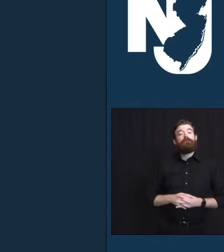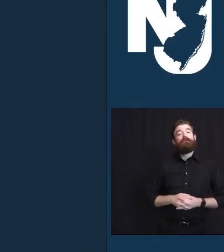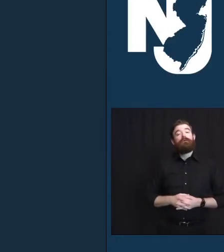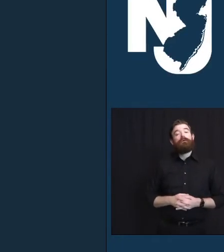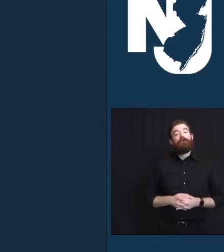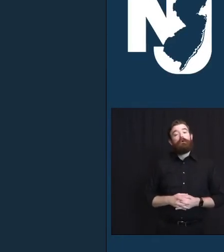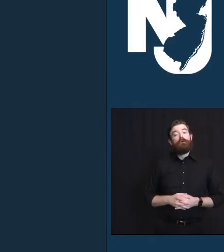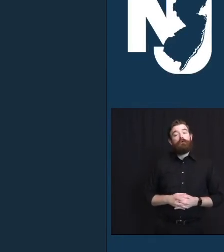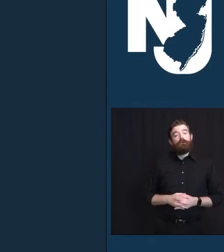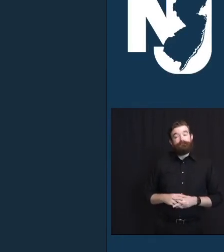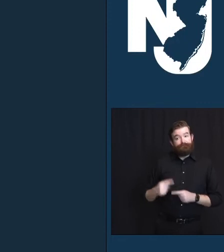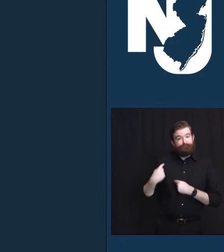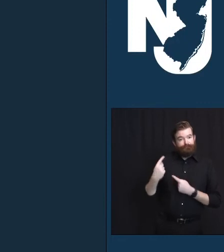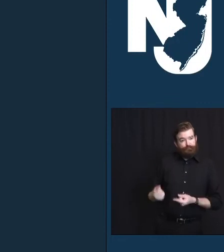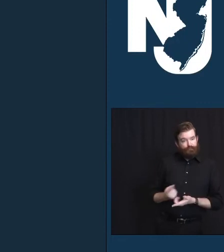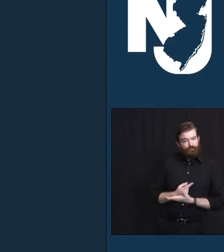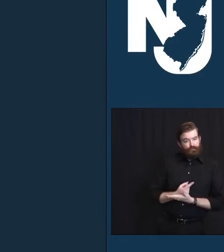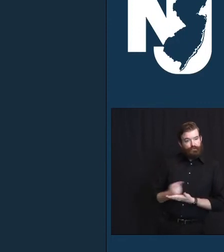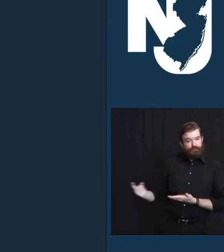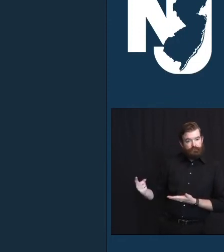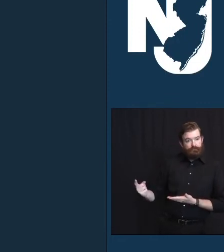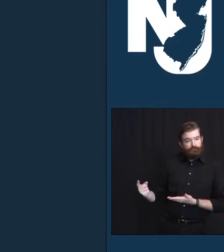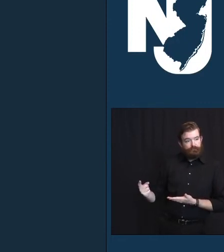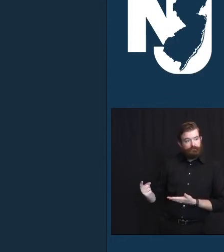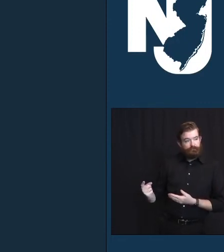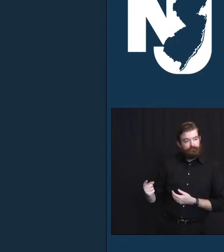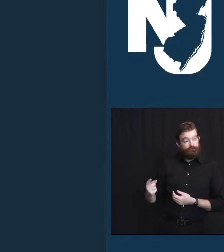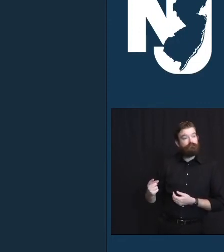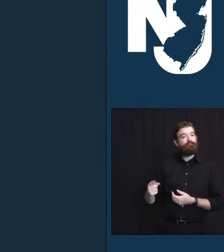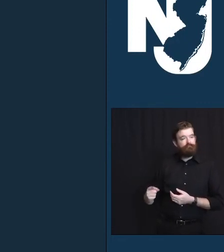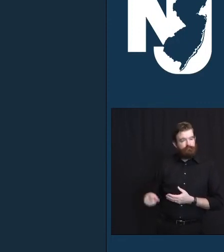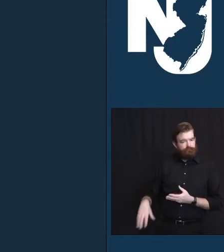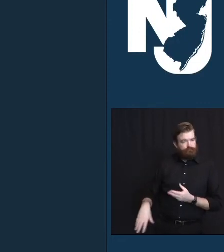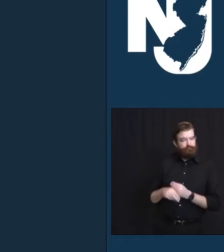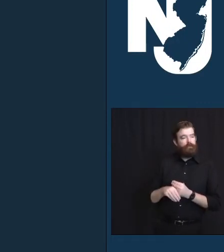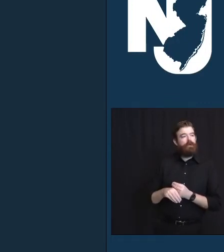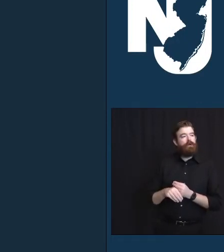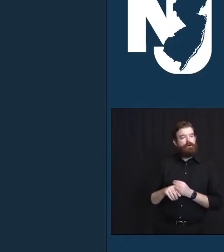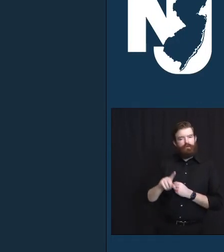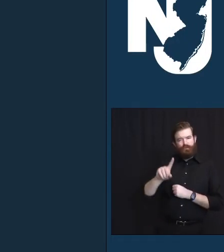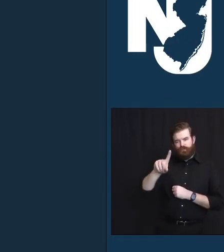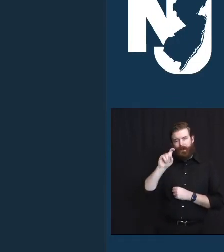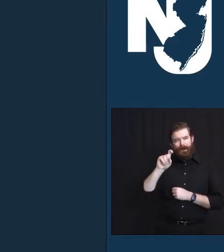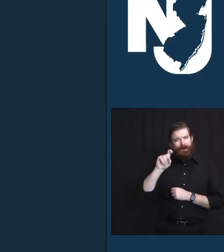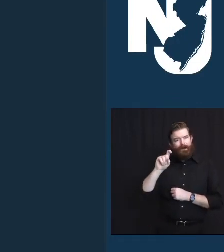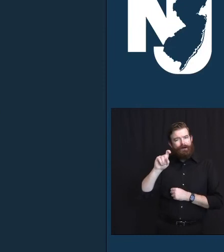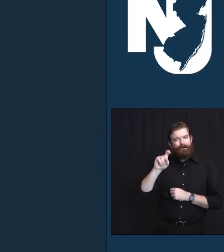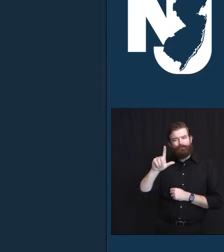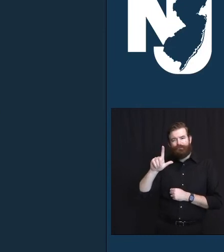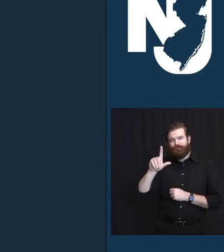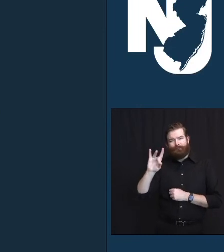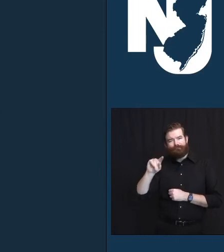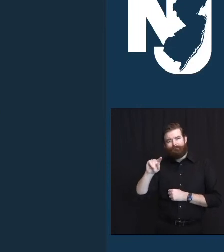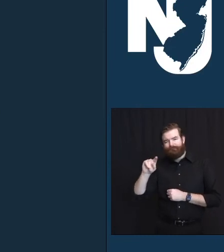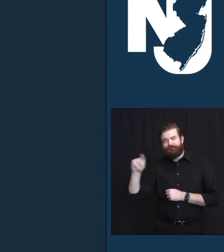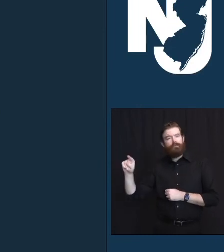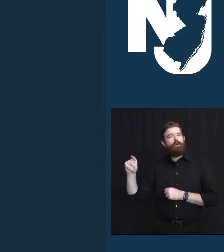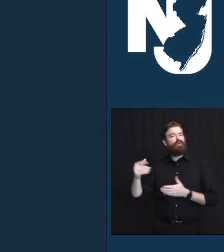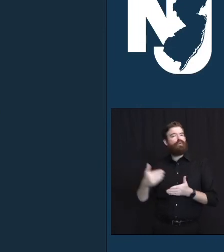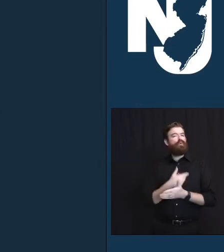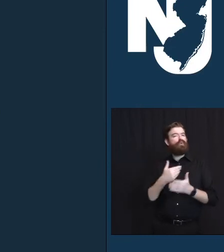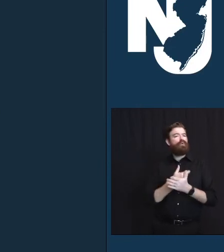another 187 members to our Community Contact Tracing Corps, giving us just shy of 3,500 tracers